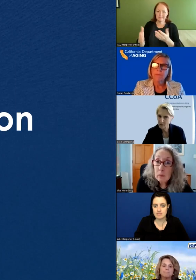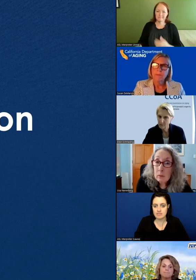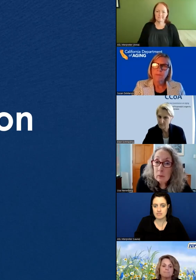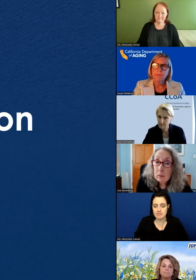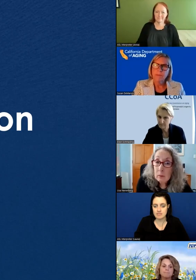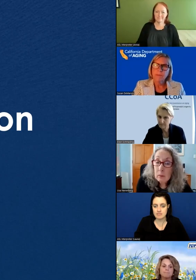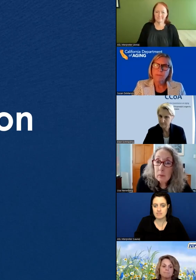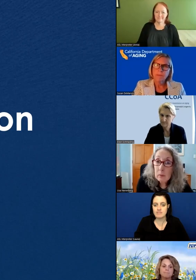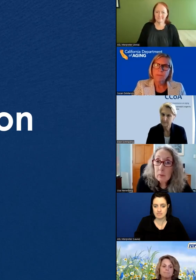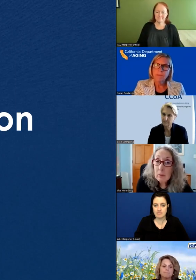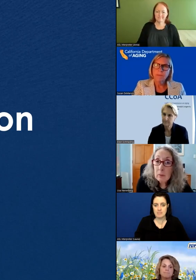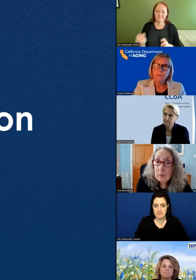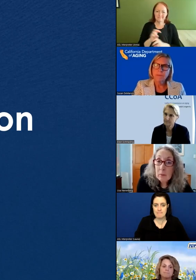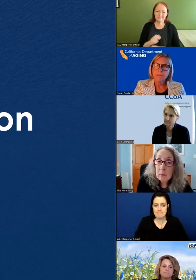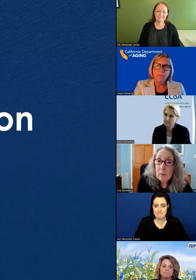Thank you.